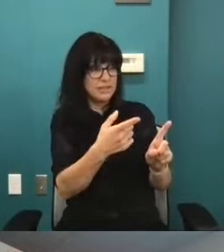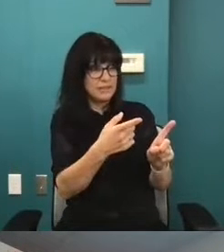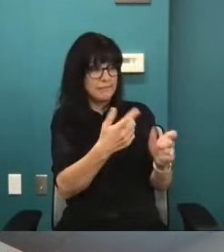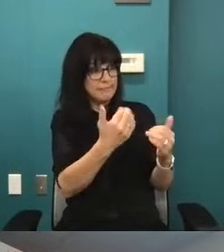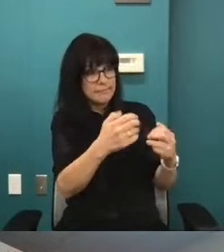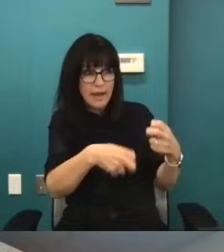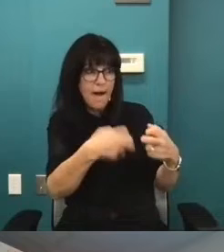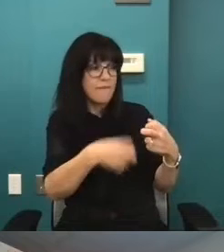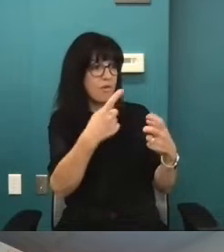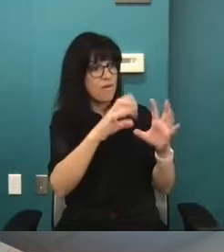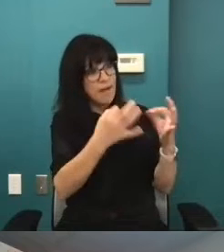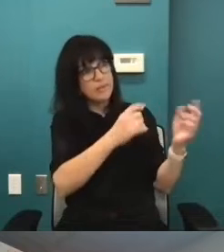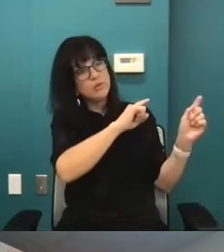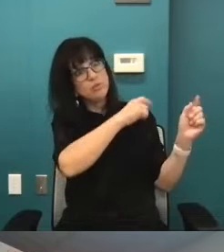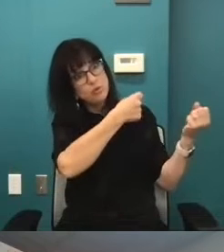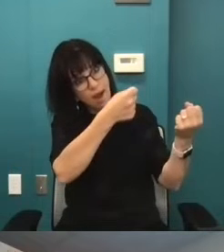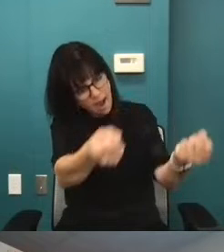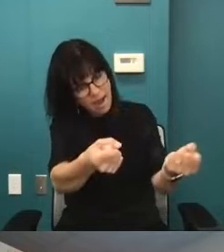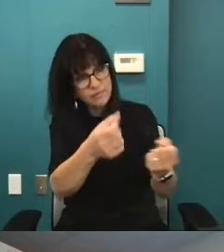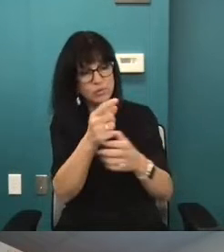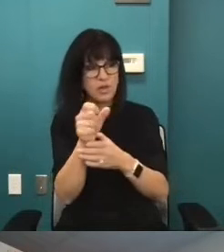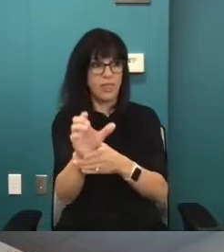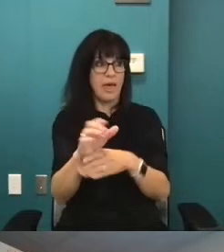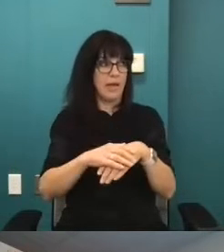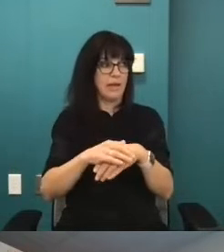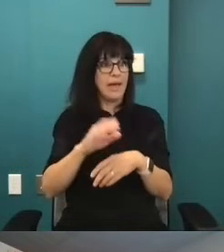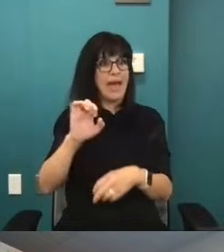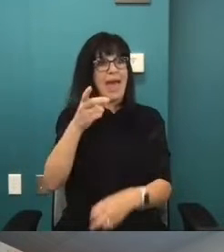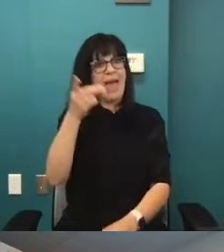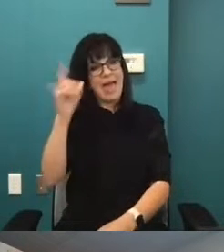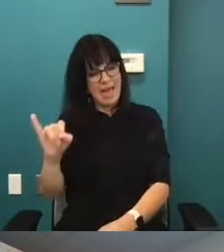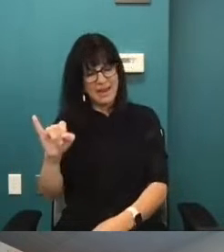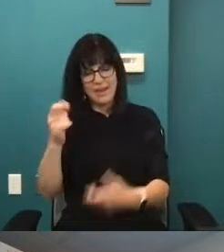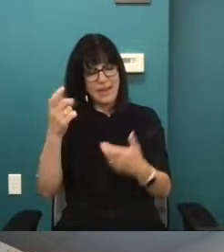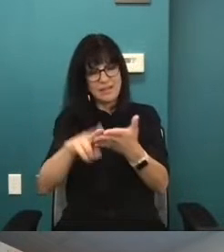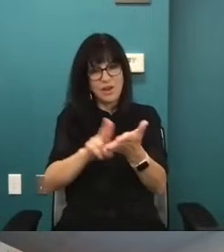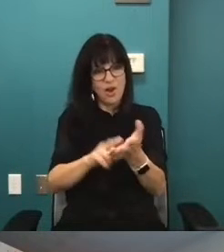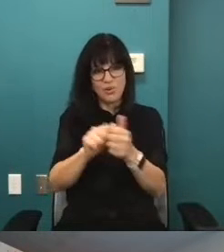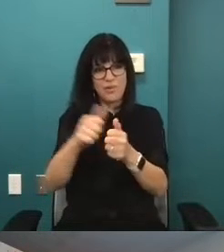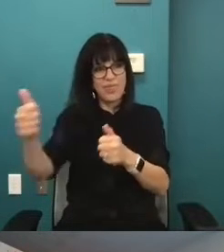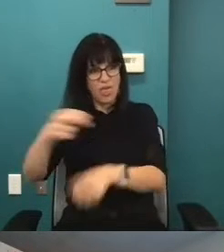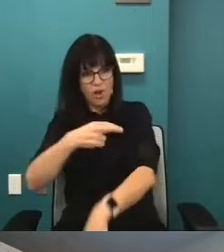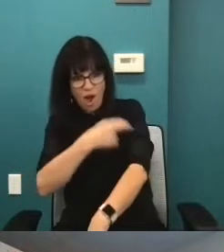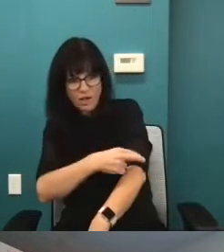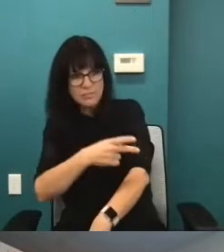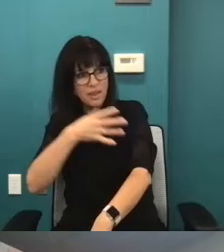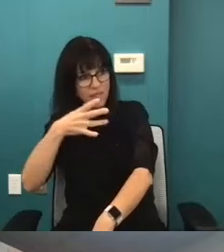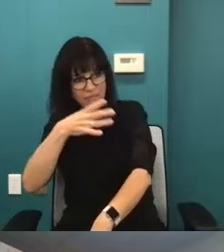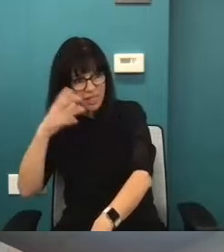get families up to Salt Lake. So, and I don't know if EDHI has got a contract with any other hospitals in rural Utah right